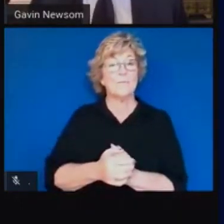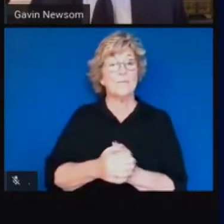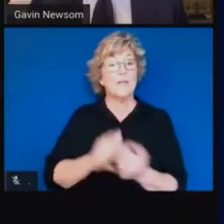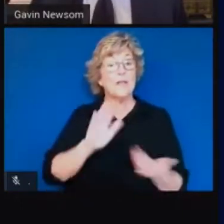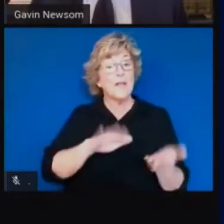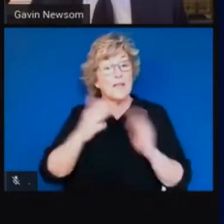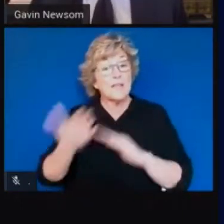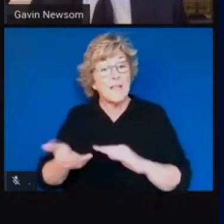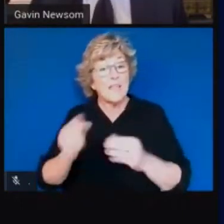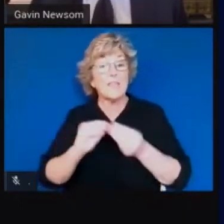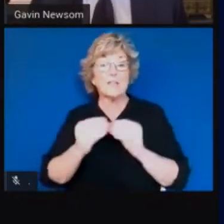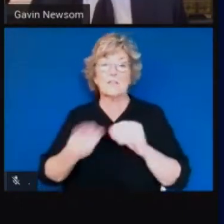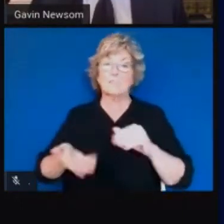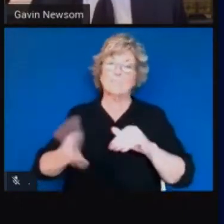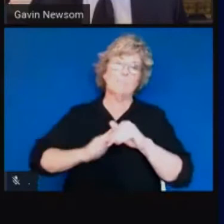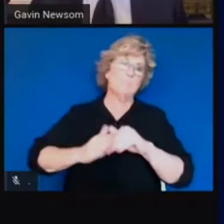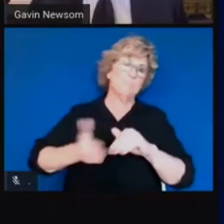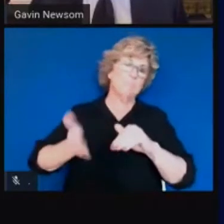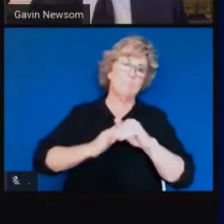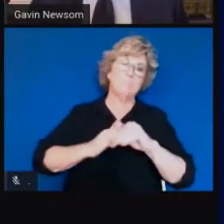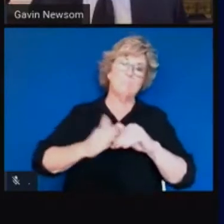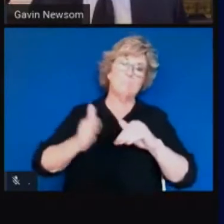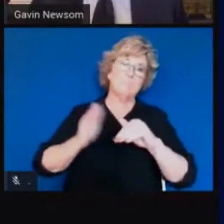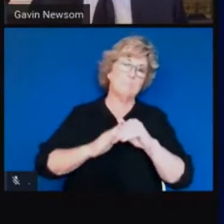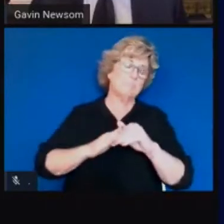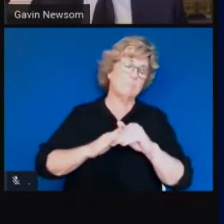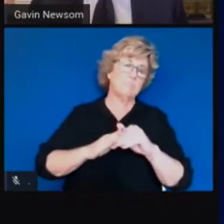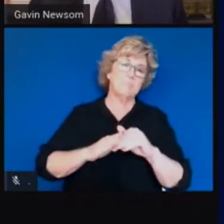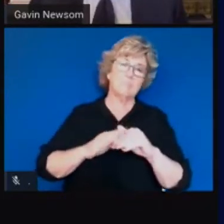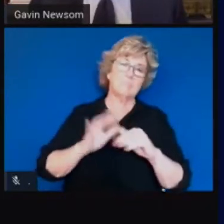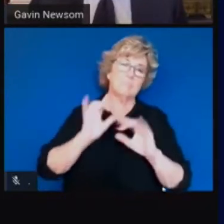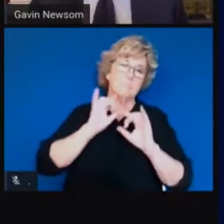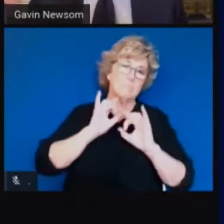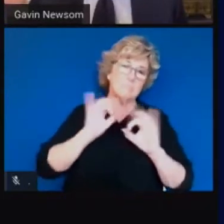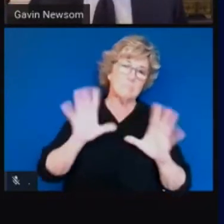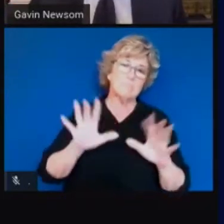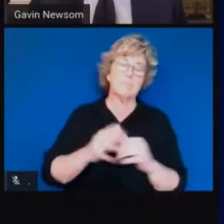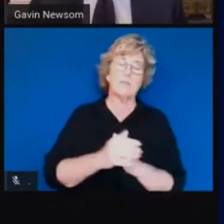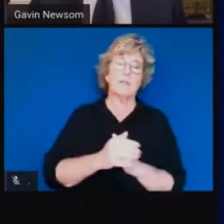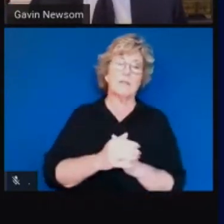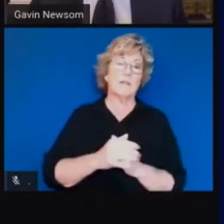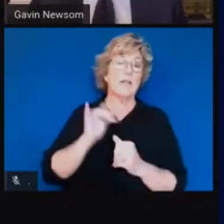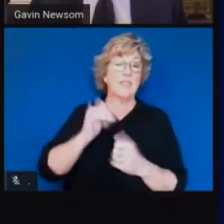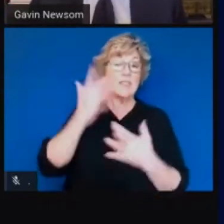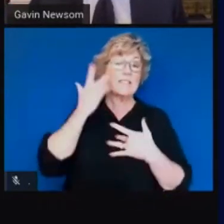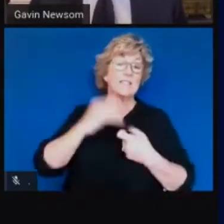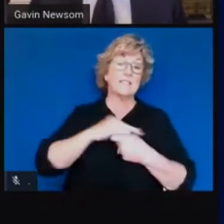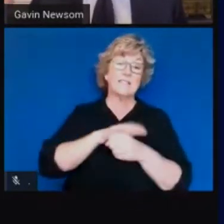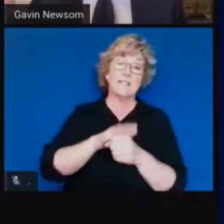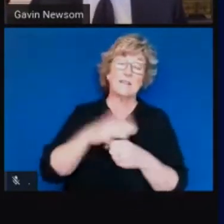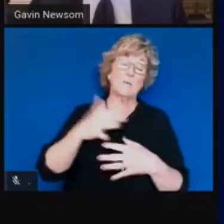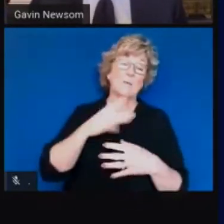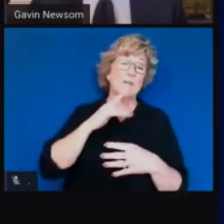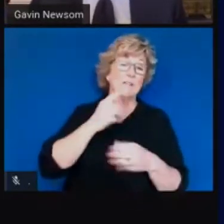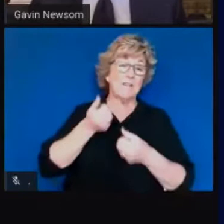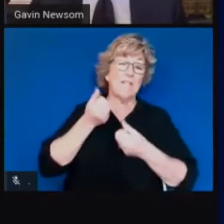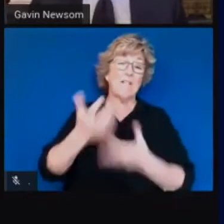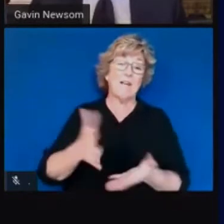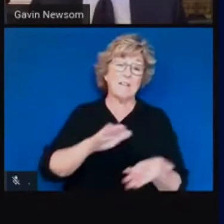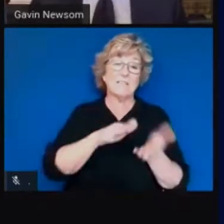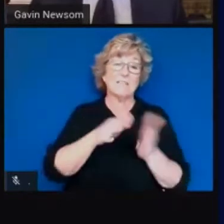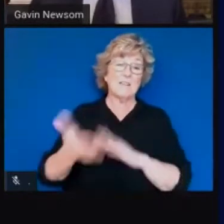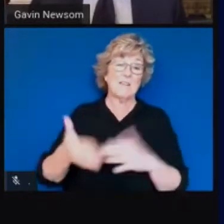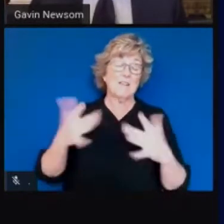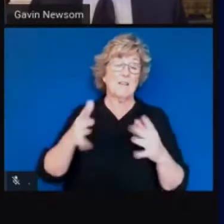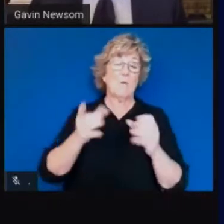climbing as well. Sober reminder of how deadly this disease is and how tragic the